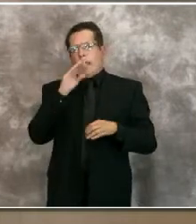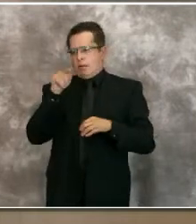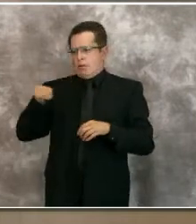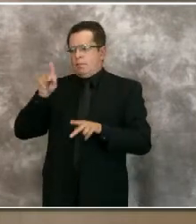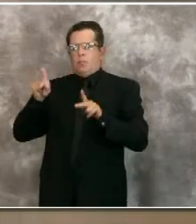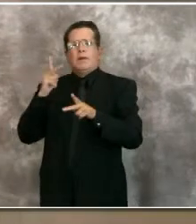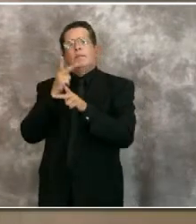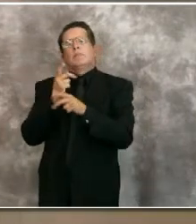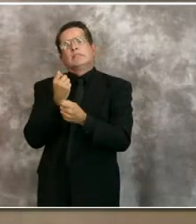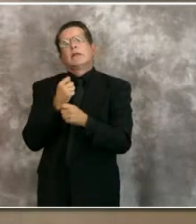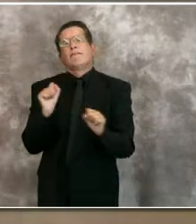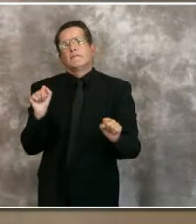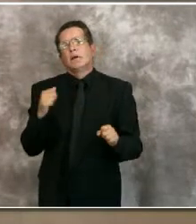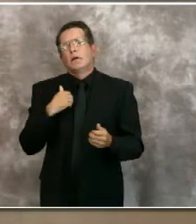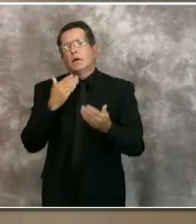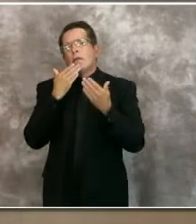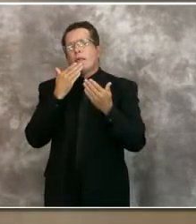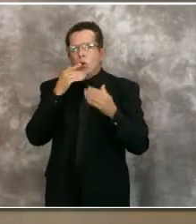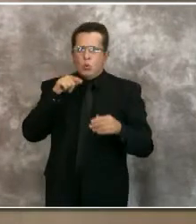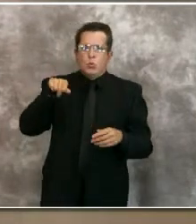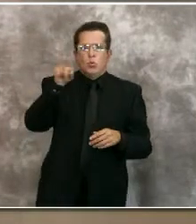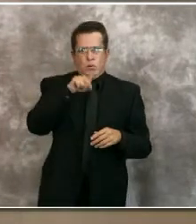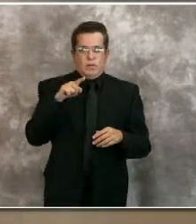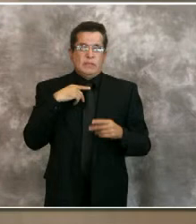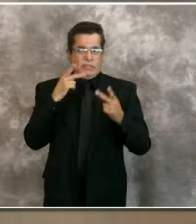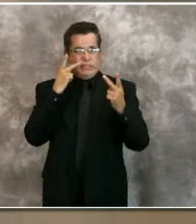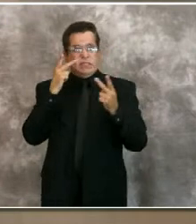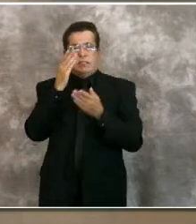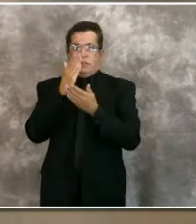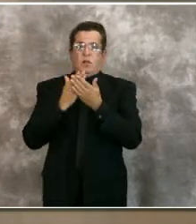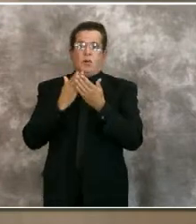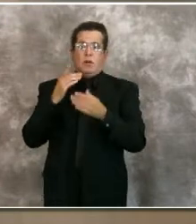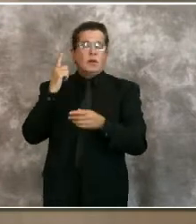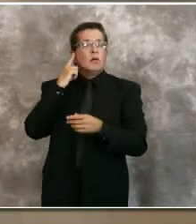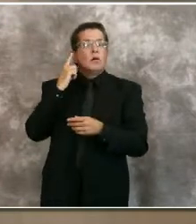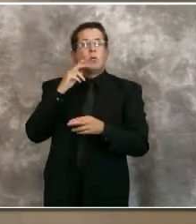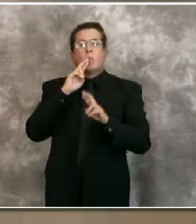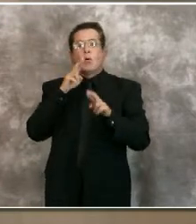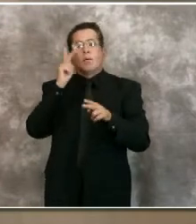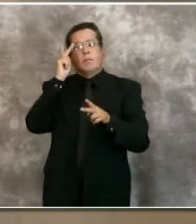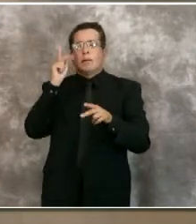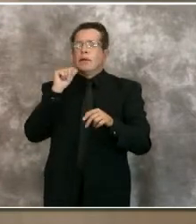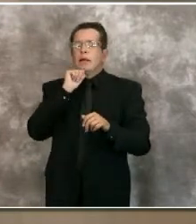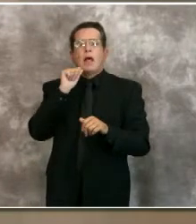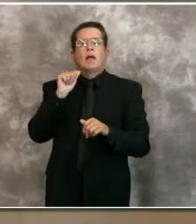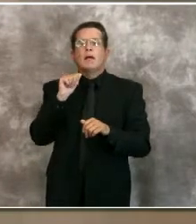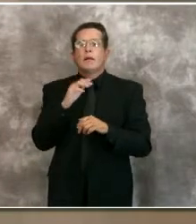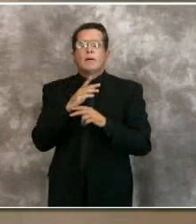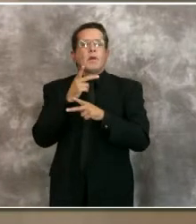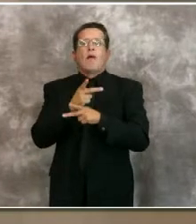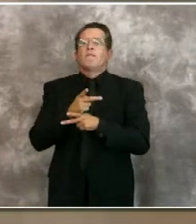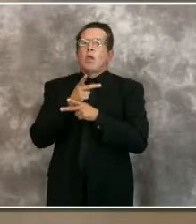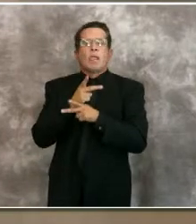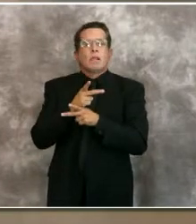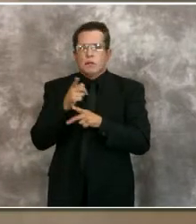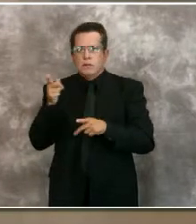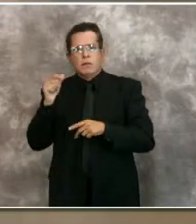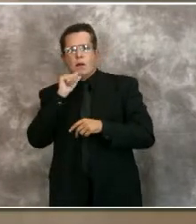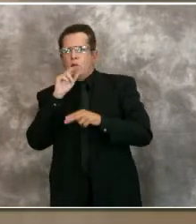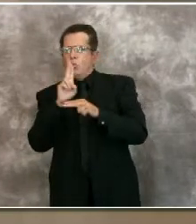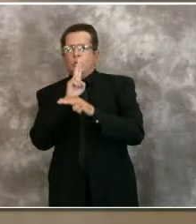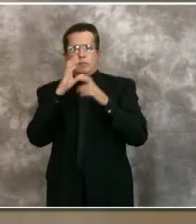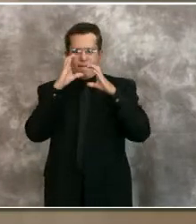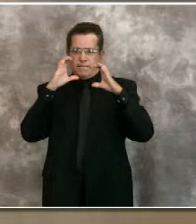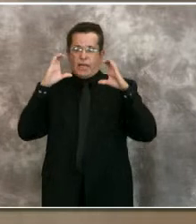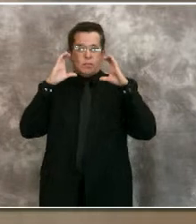safe. But I have heard and seen reports that some people are letting their guard down and certainly not wearing face masks